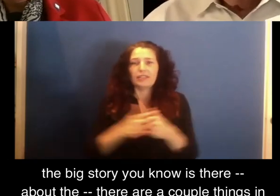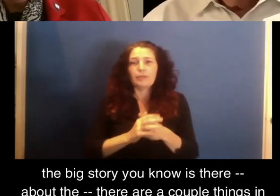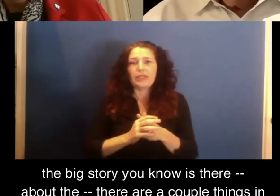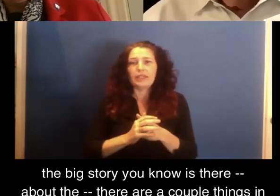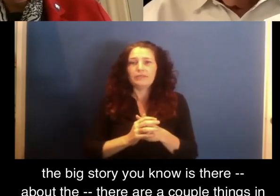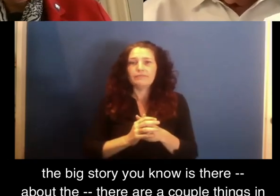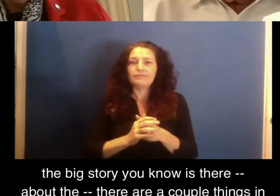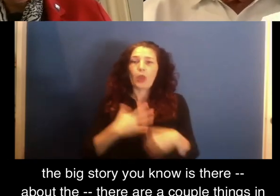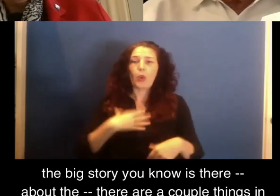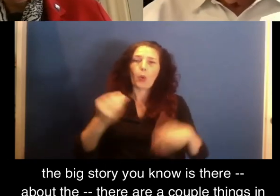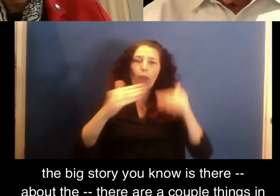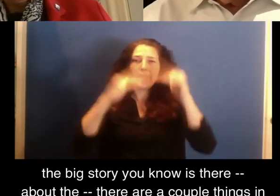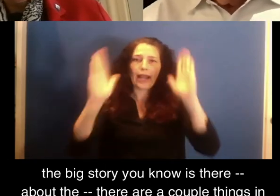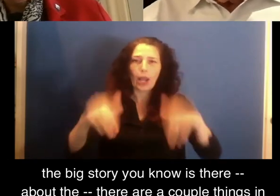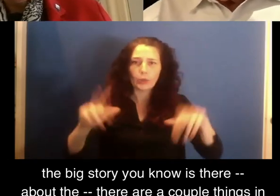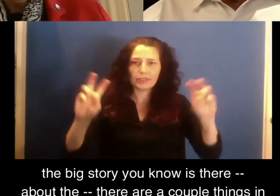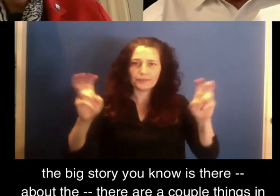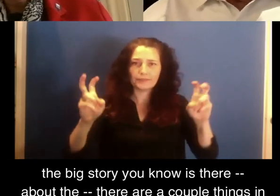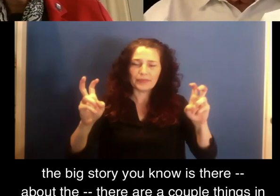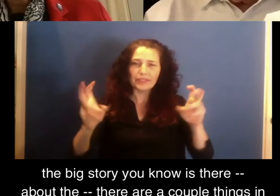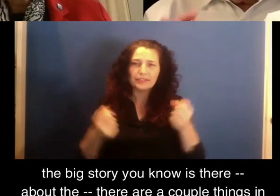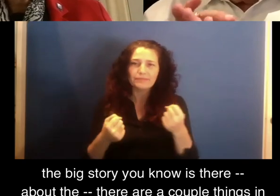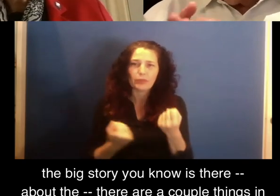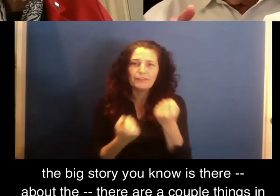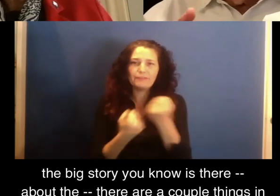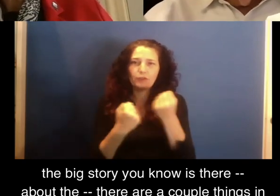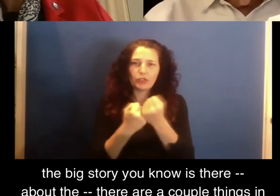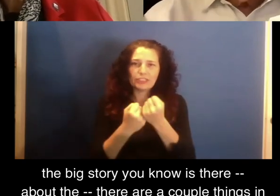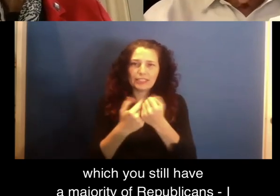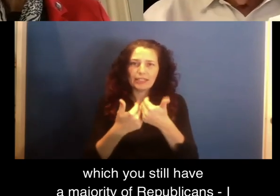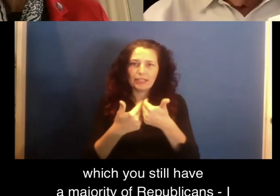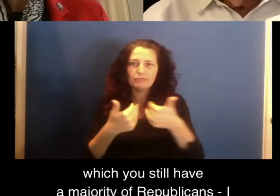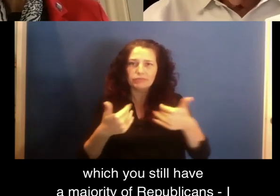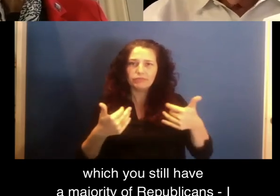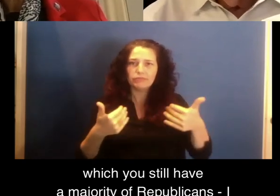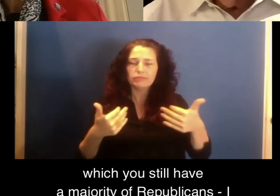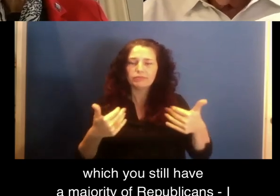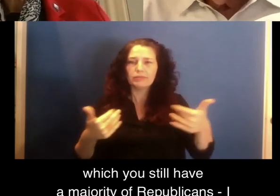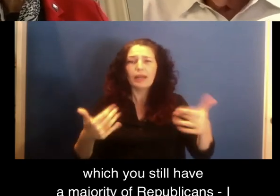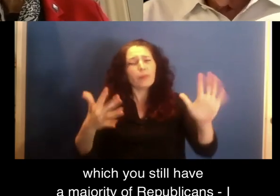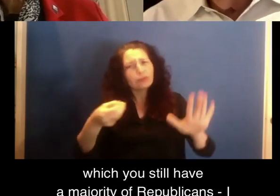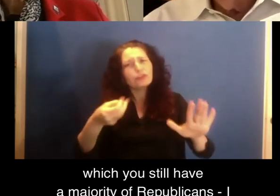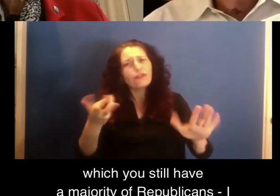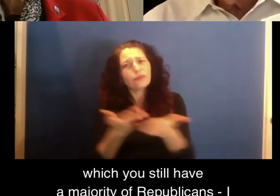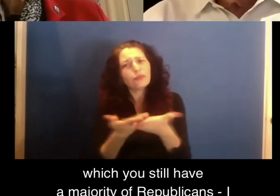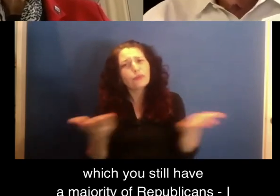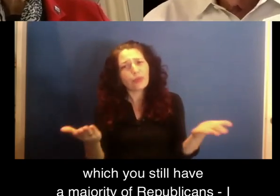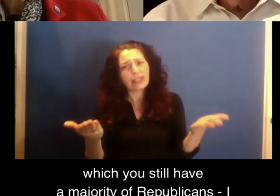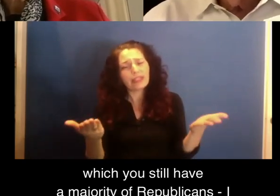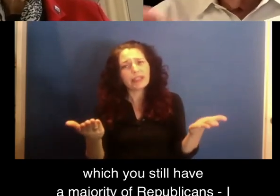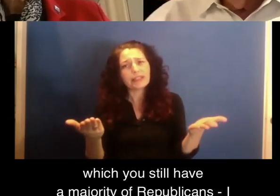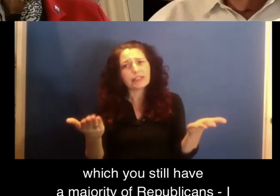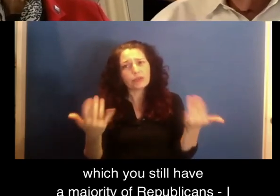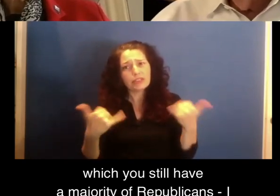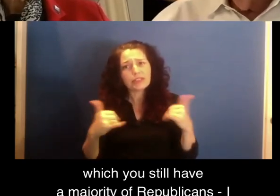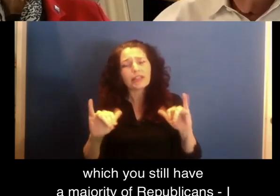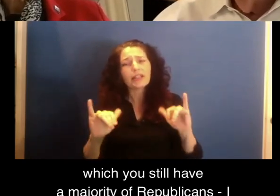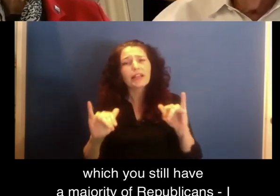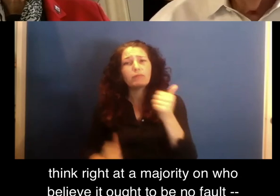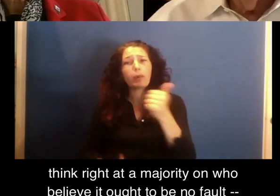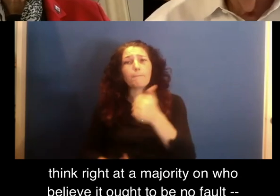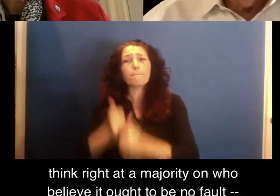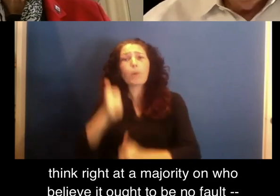you know, but the, there are a couple things in which, you know, you, I mean, you still have a majority of Republicans,